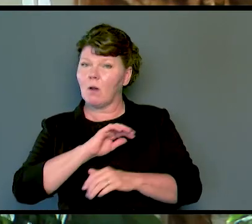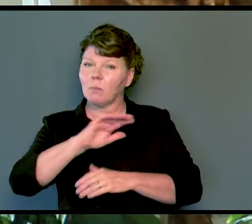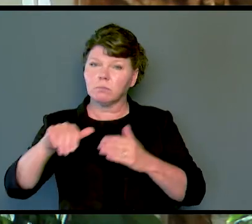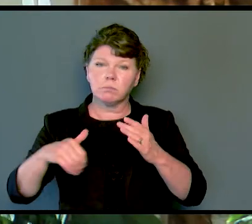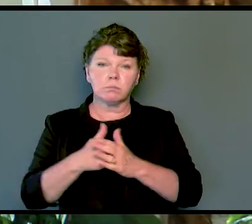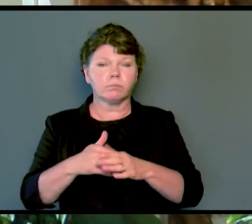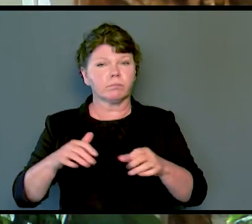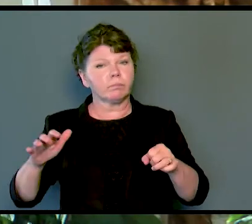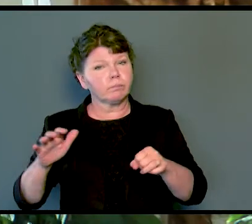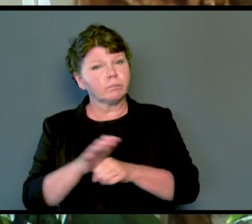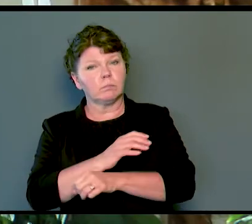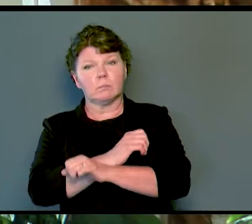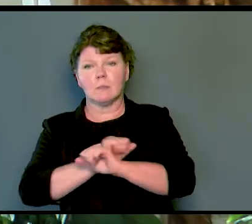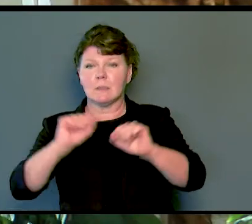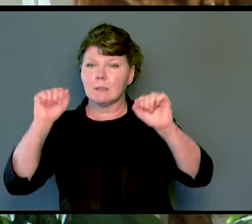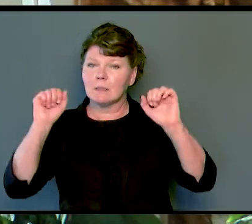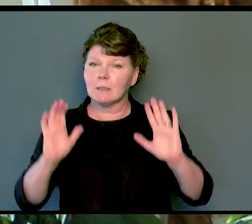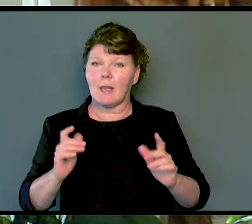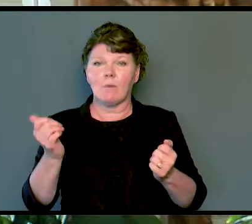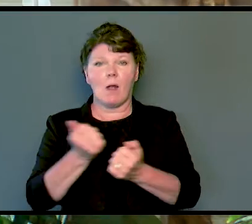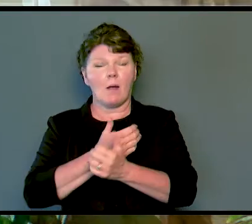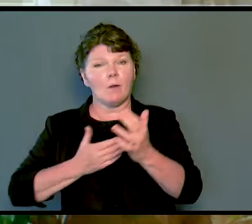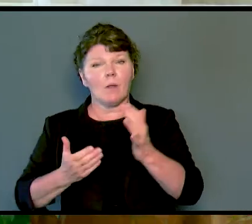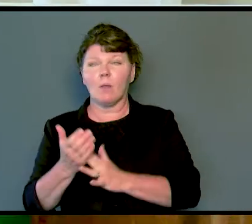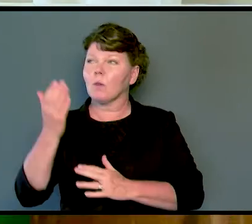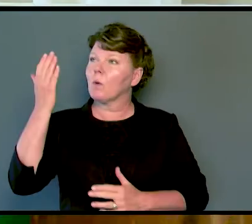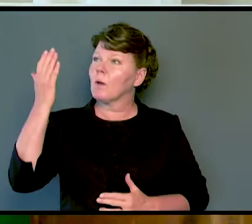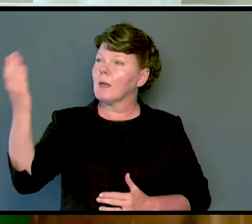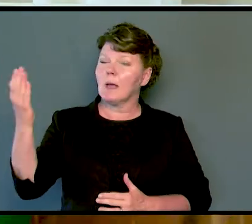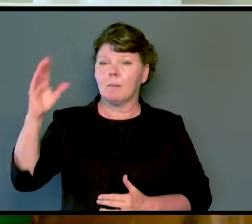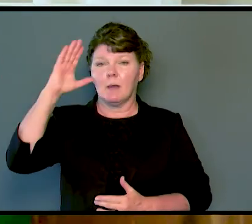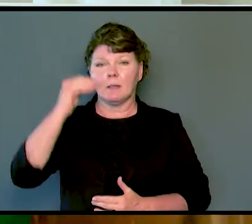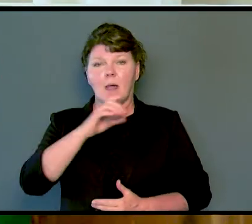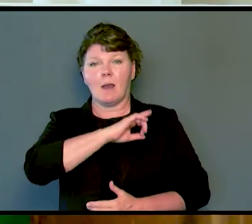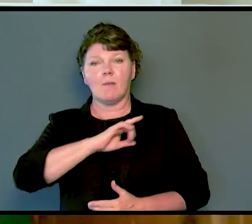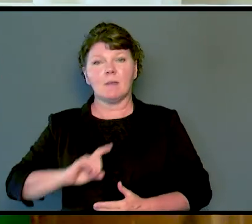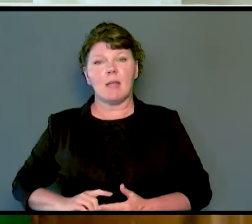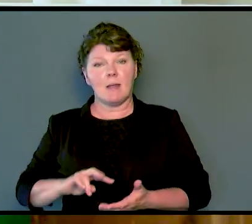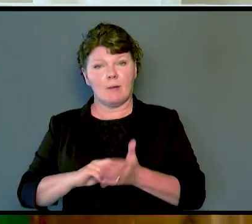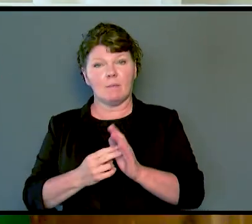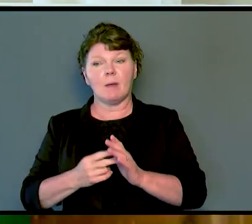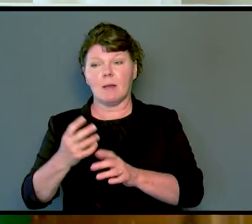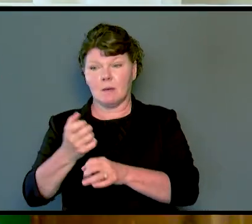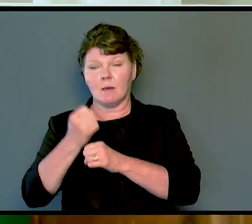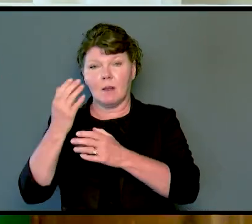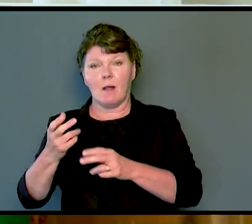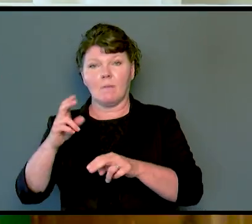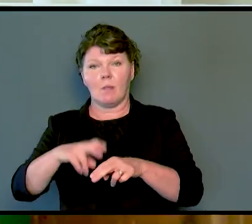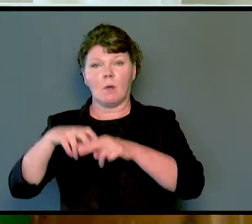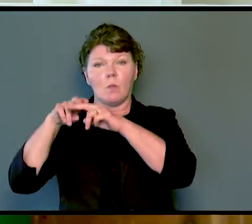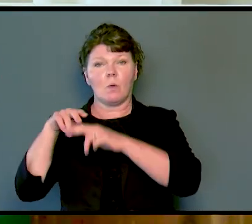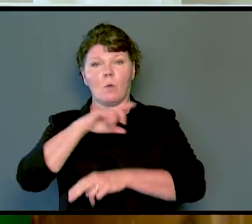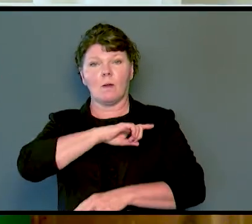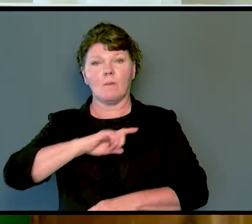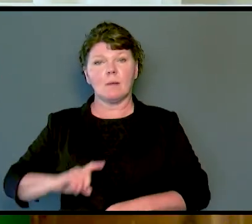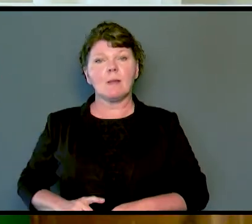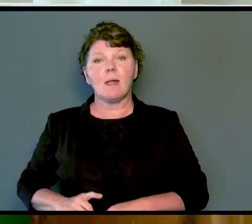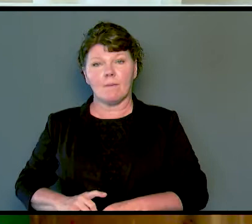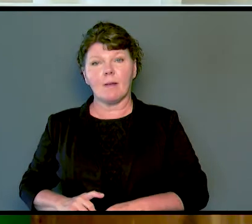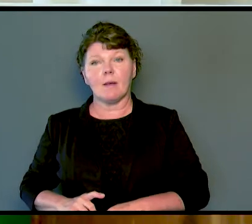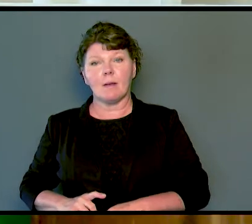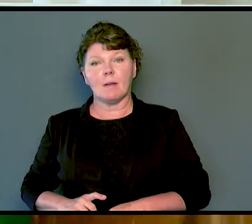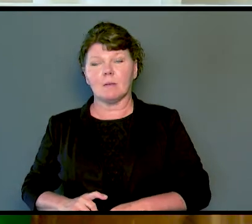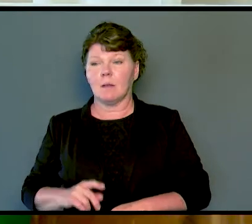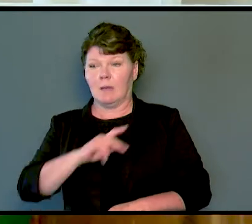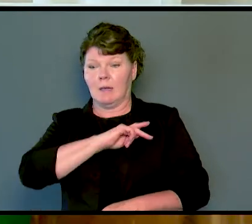Savior. Through him, we've been given all things. Being called the Son of David meant that he was an heir to the throne of David. A